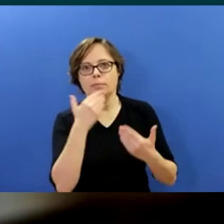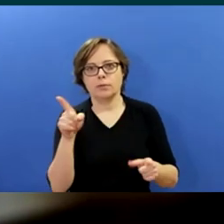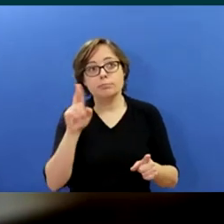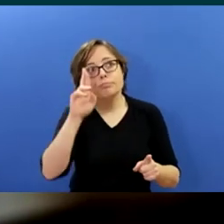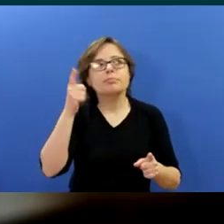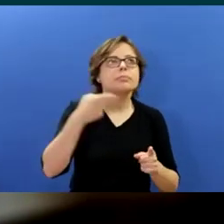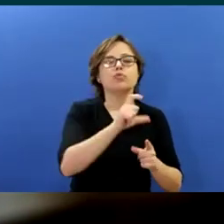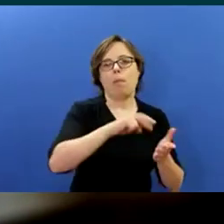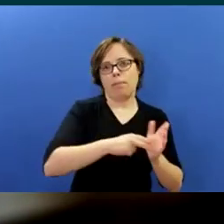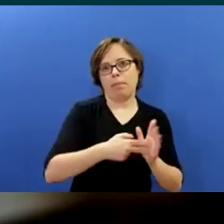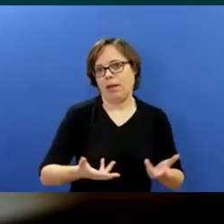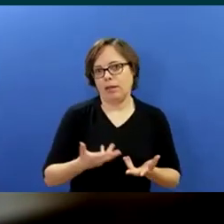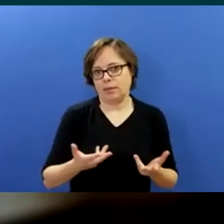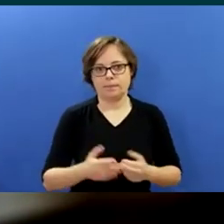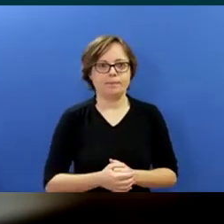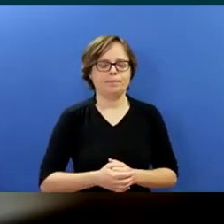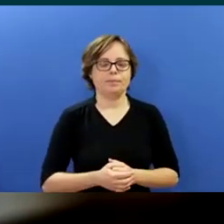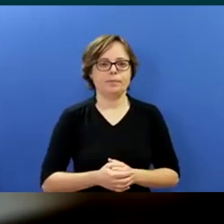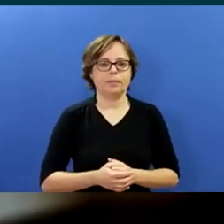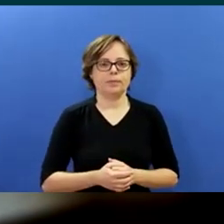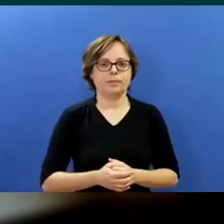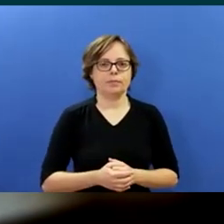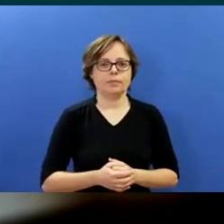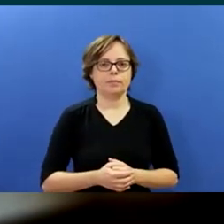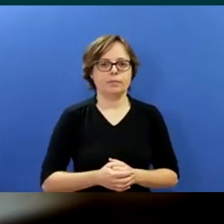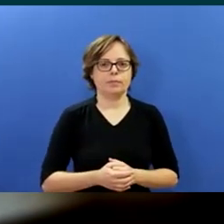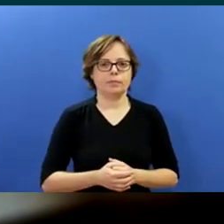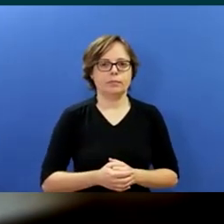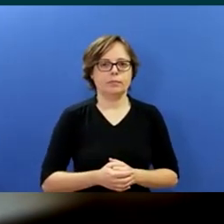using whatever already exists, the